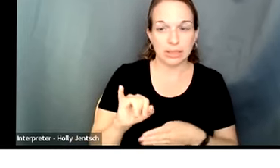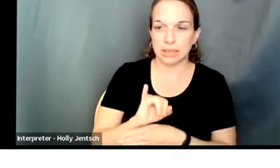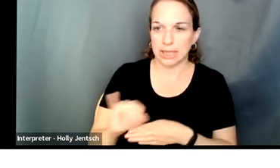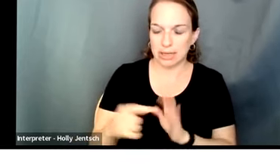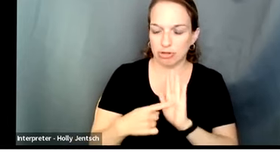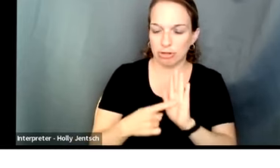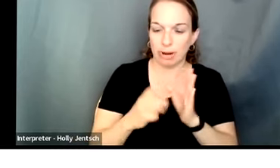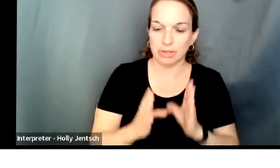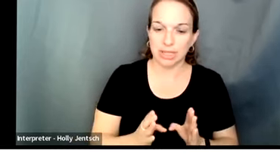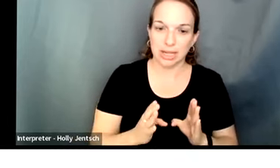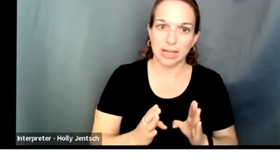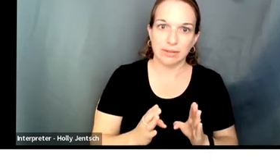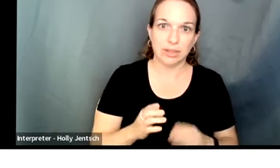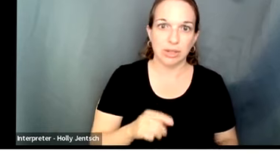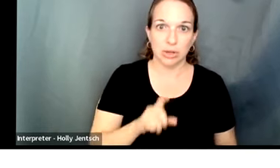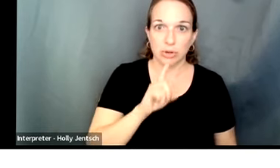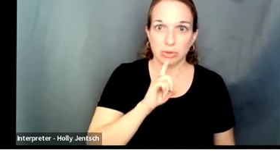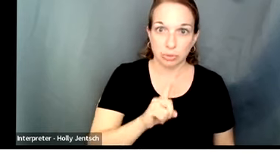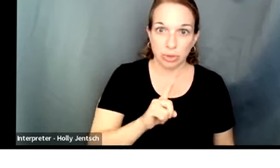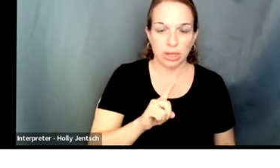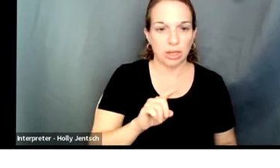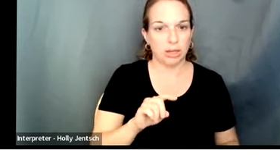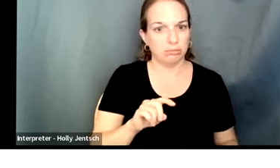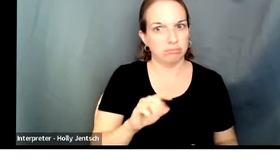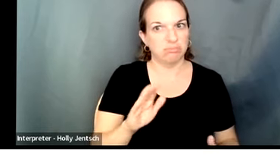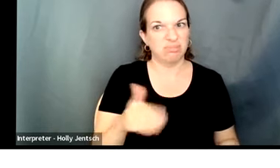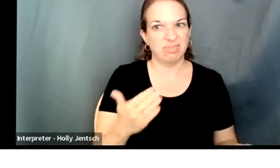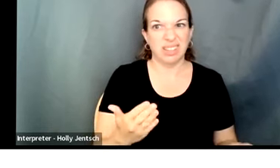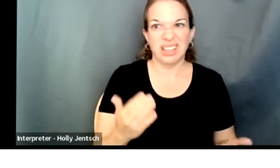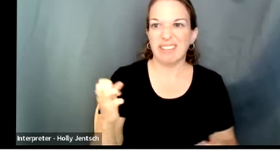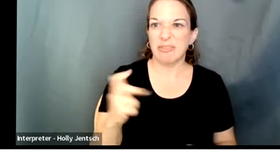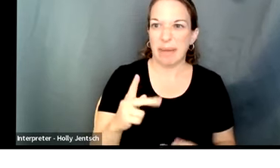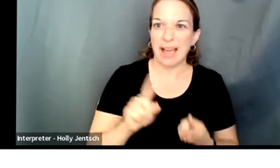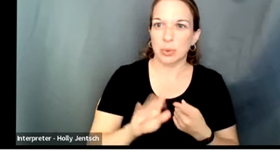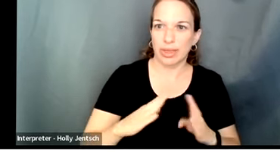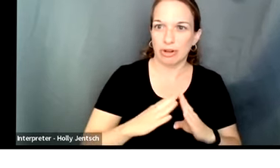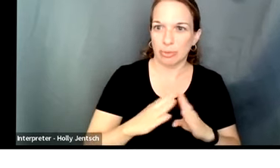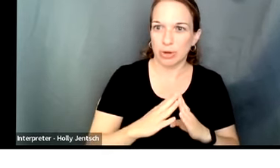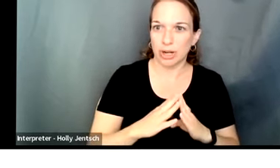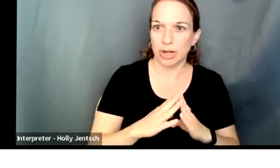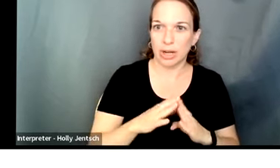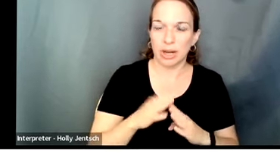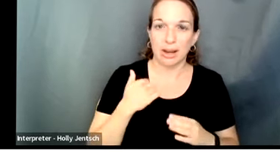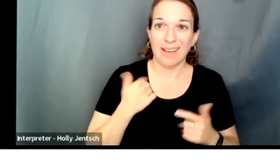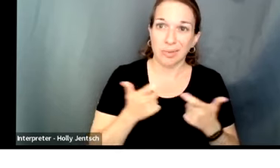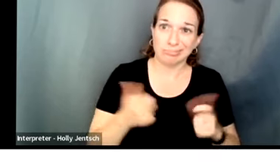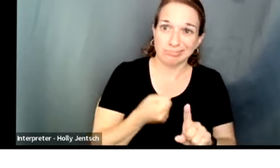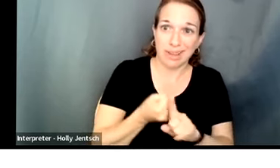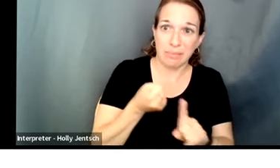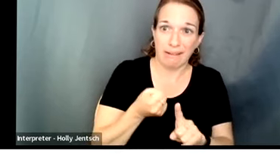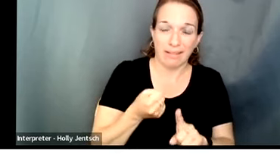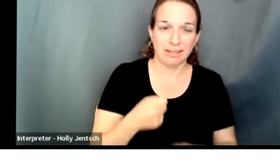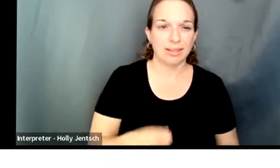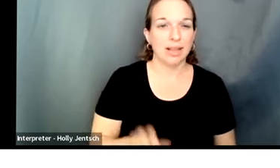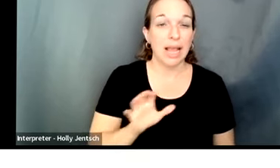representatives, a way to substantially give back to the community in a way that makes a real difference. And assuming that